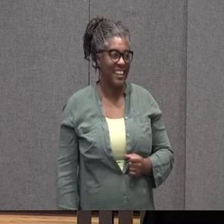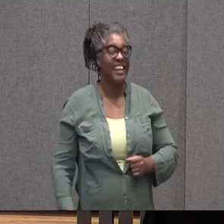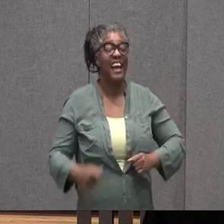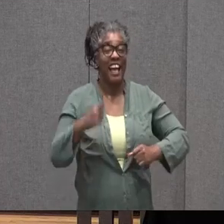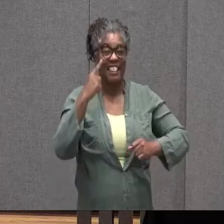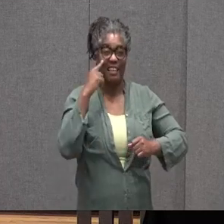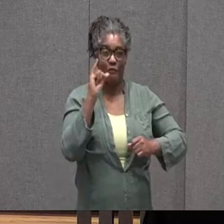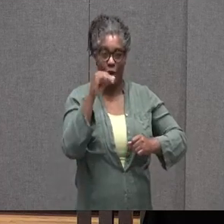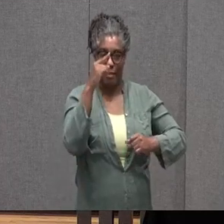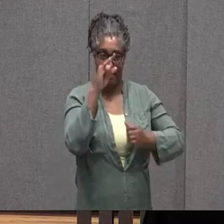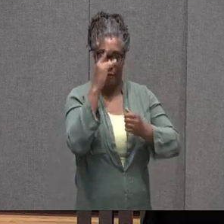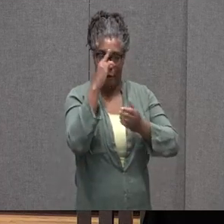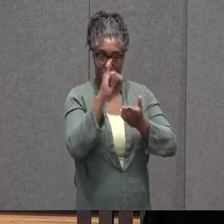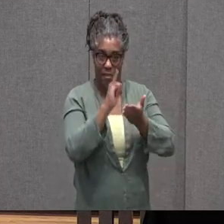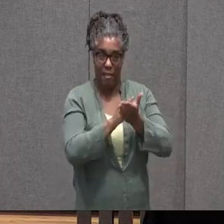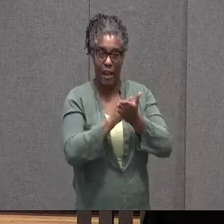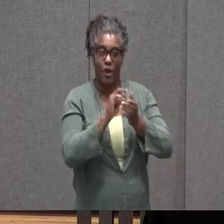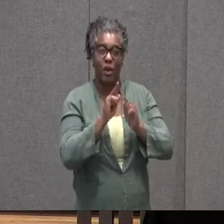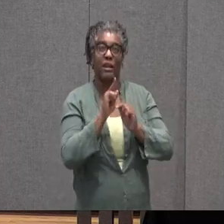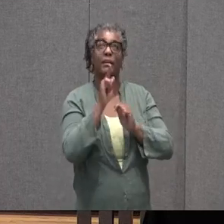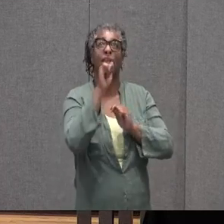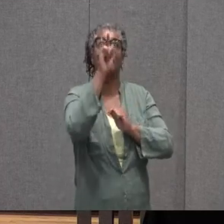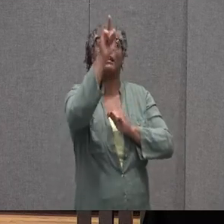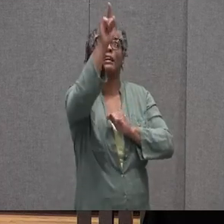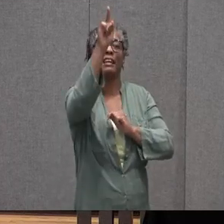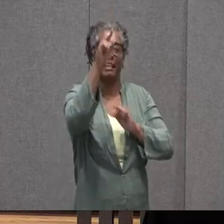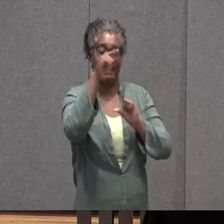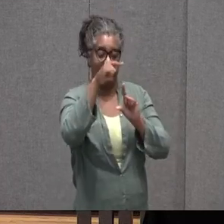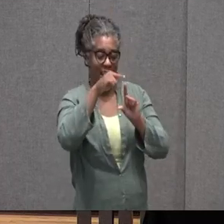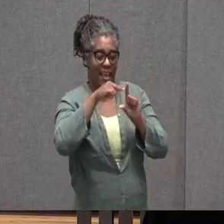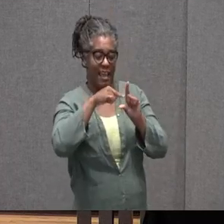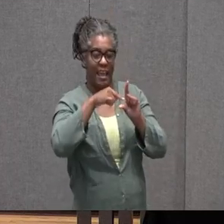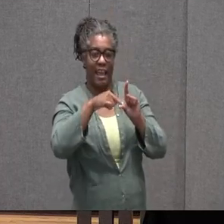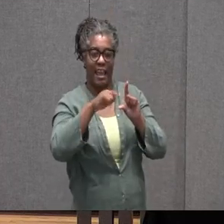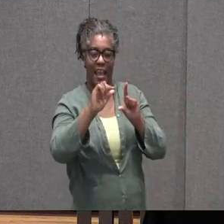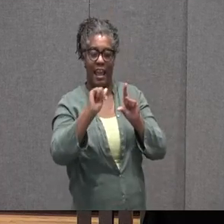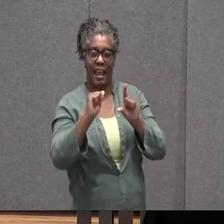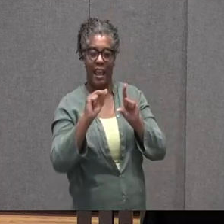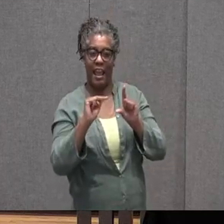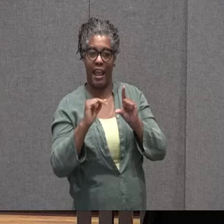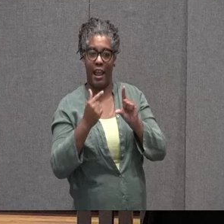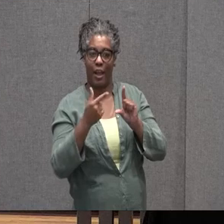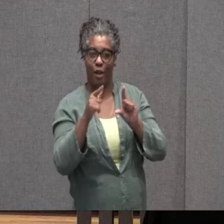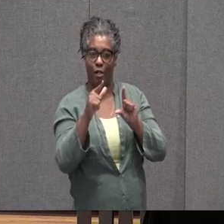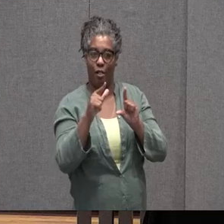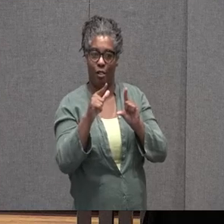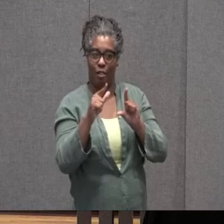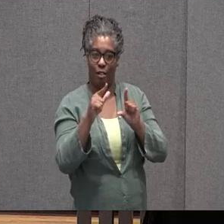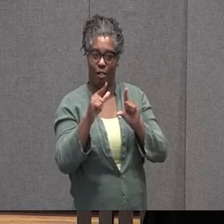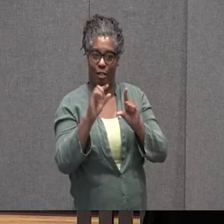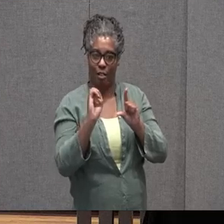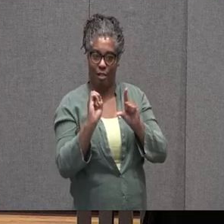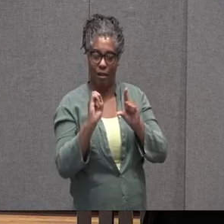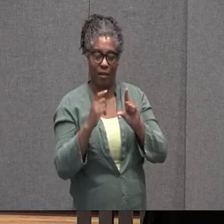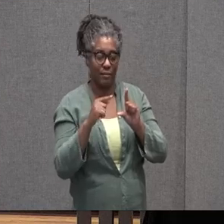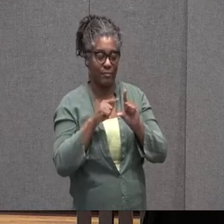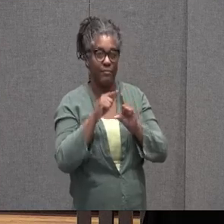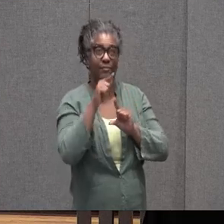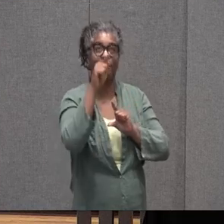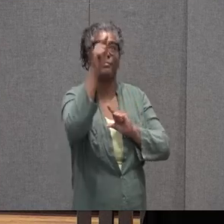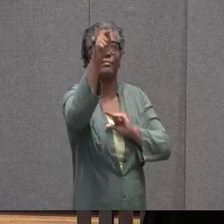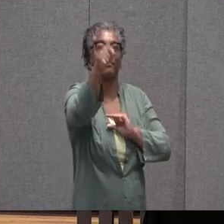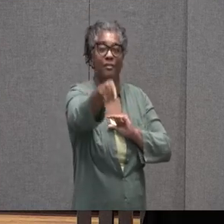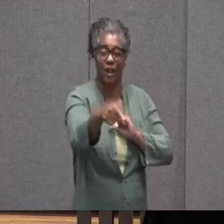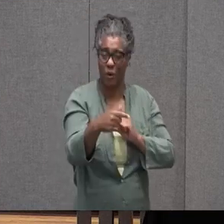it up and at the angle. You taught me that word angle. Yeah. It reminds me of things we used to build in middle school. This is fantastic and it's